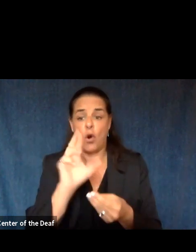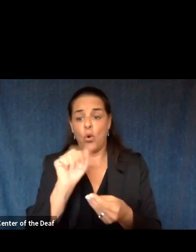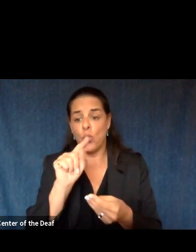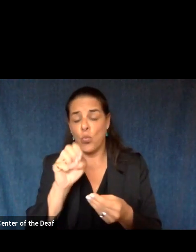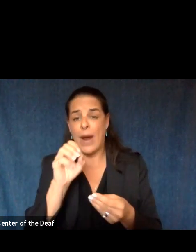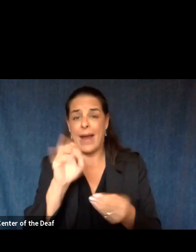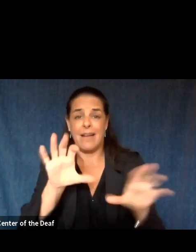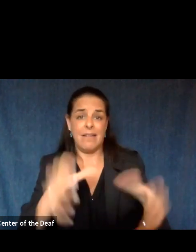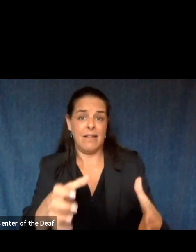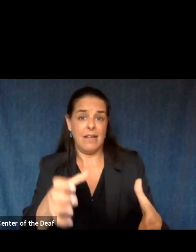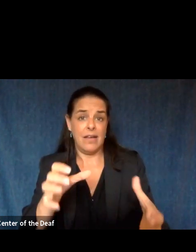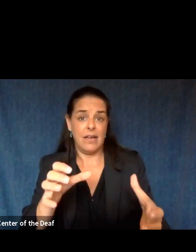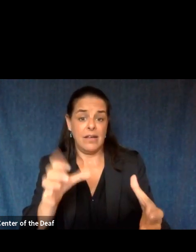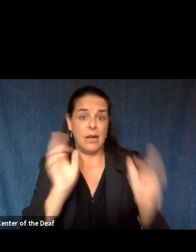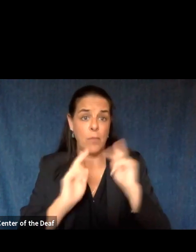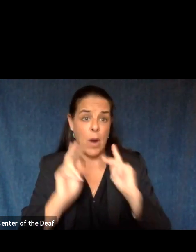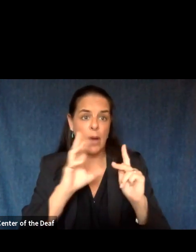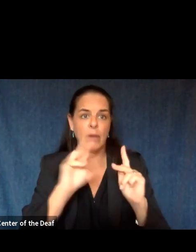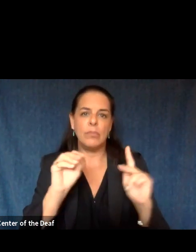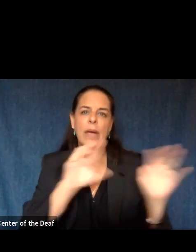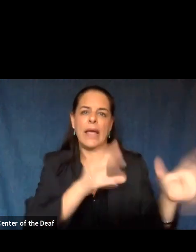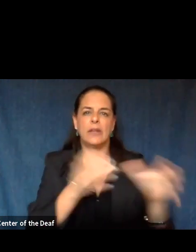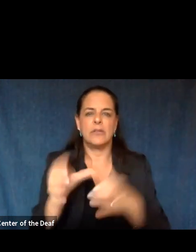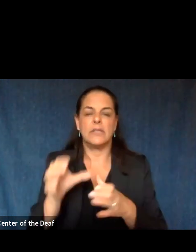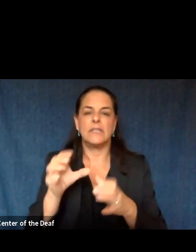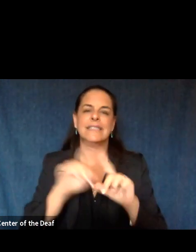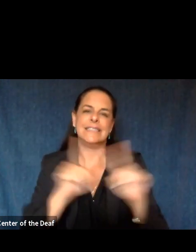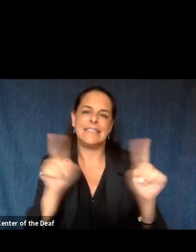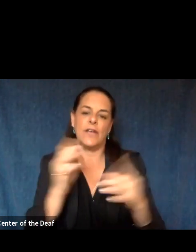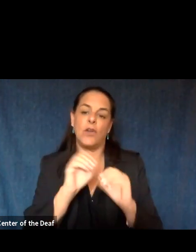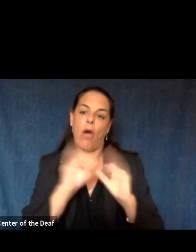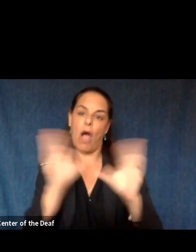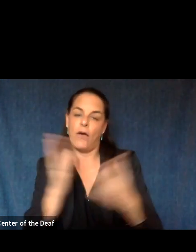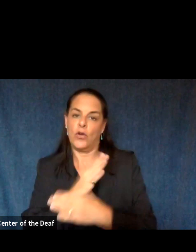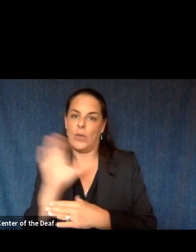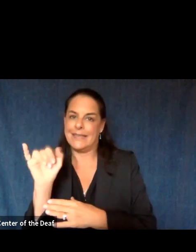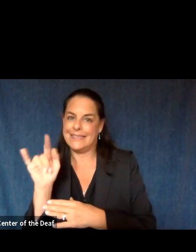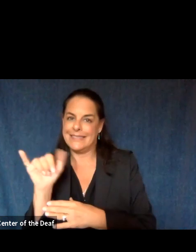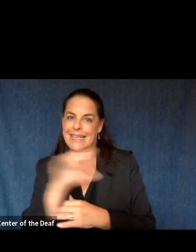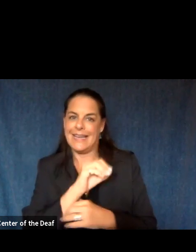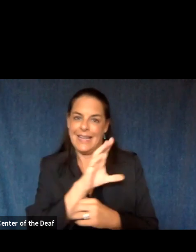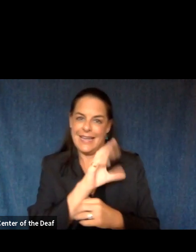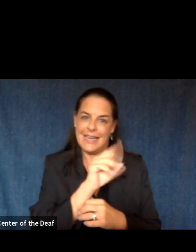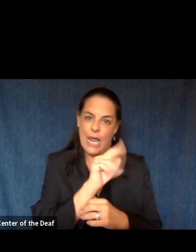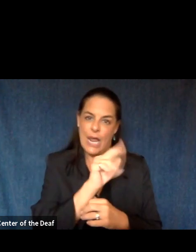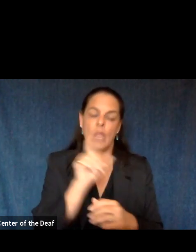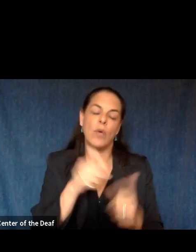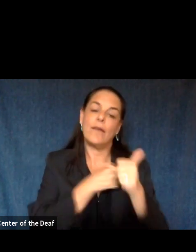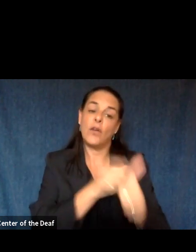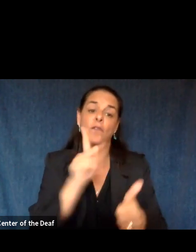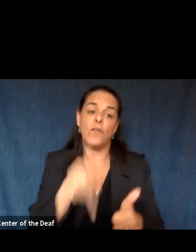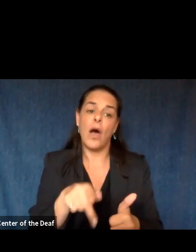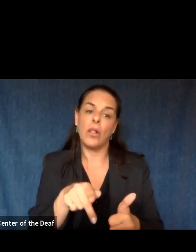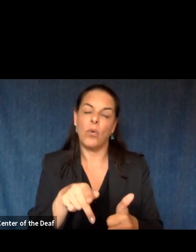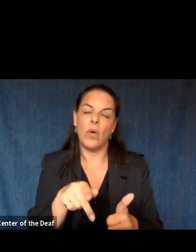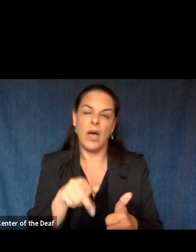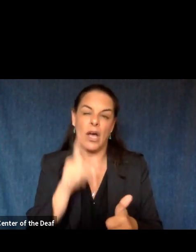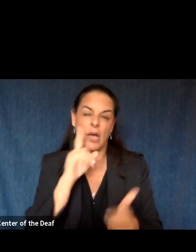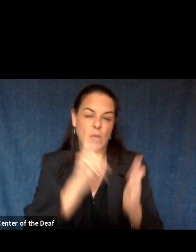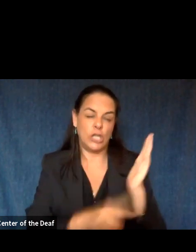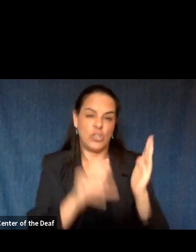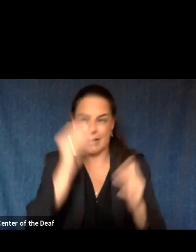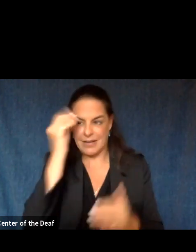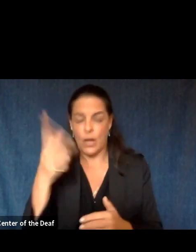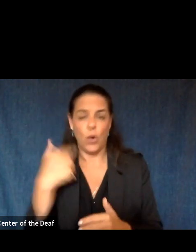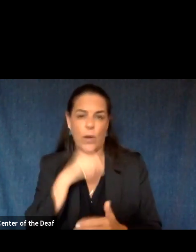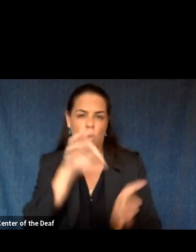population, and there's population differences obviously between the city and the county. So we'll have to follow up with you on that question. And yeah, we don't track